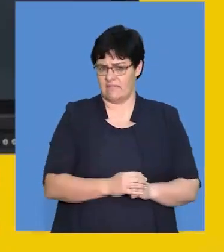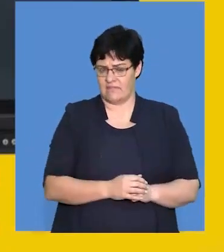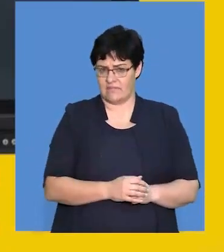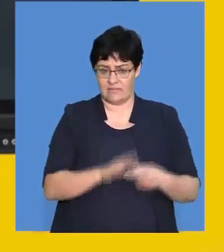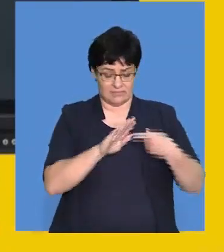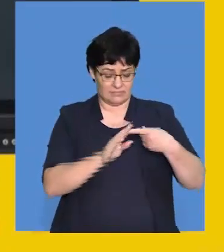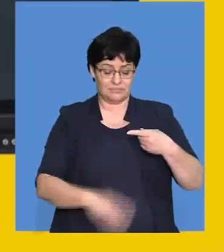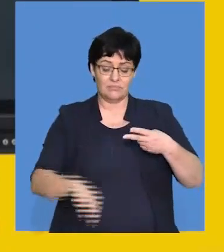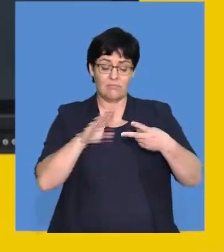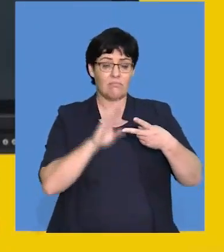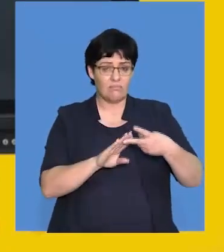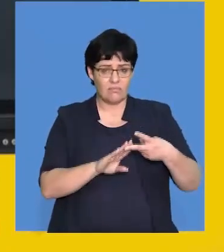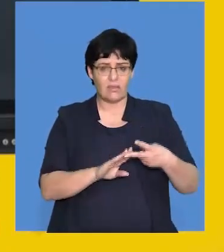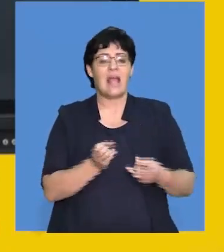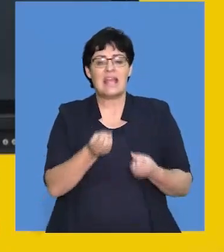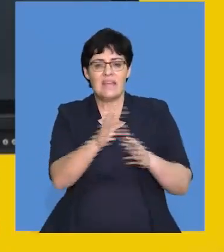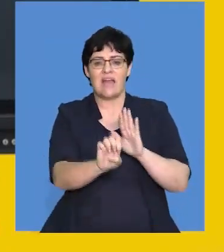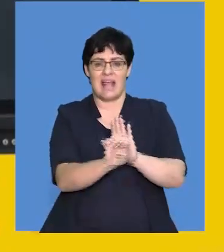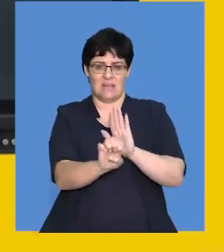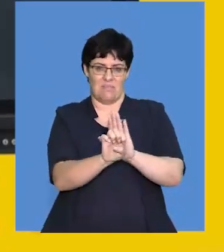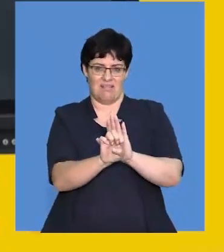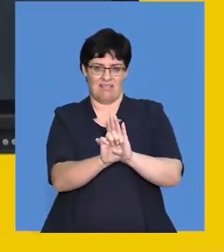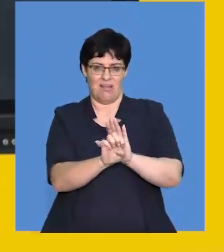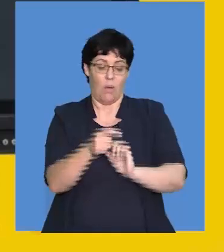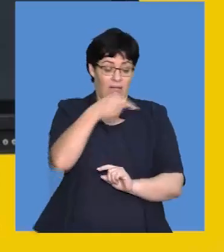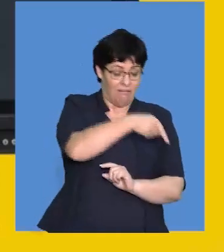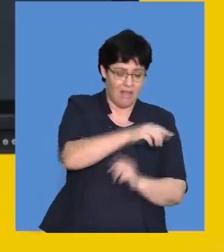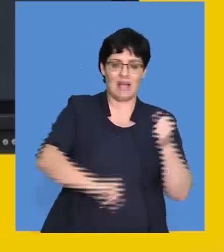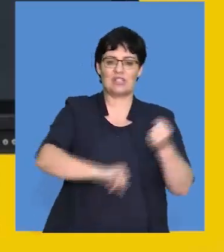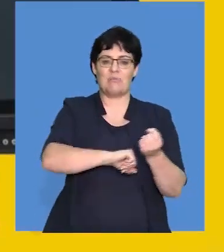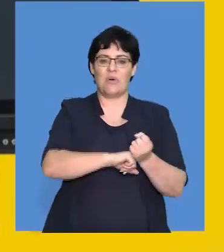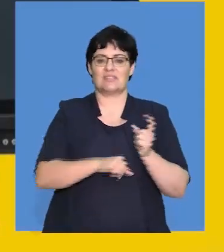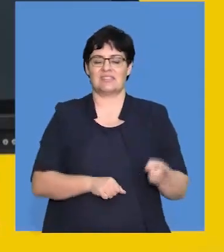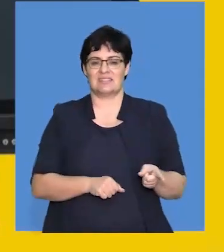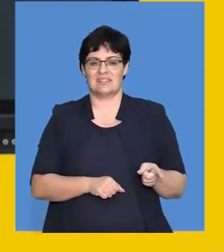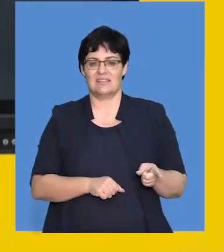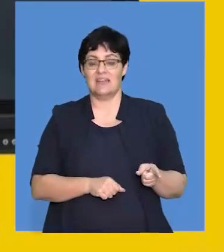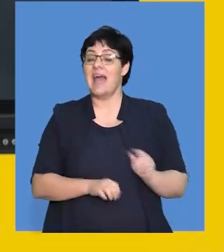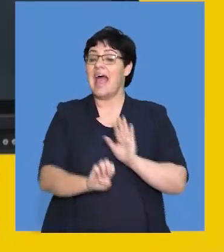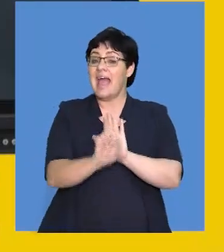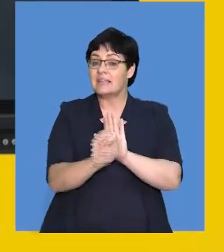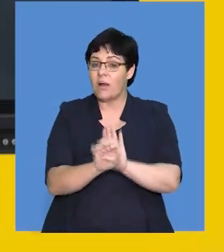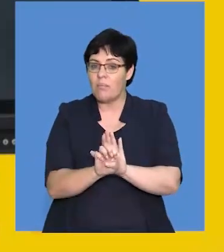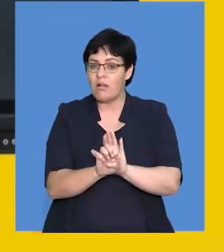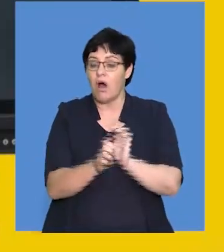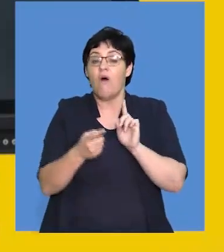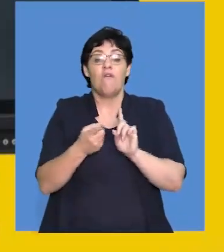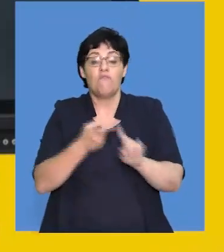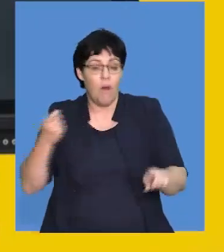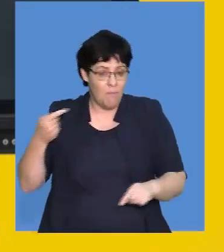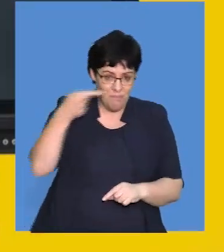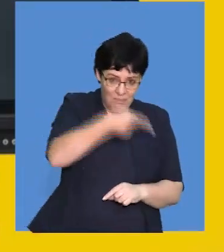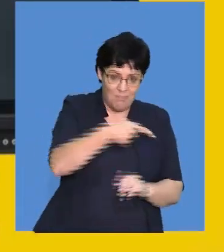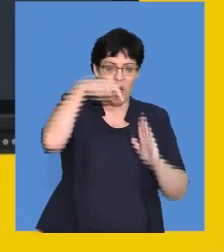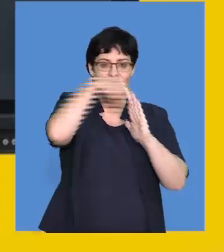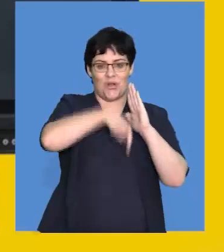But of course, after that, give an example to support your point. And remember, the example must always come